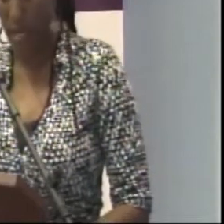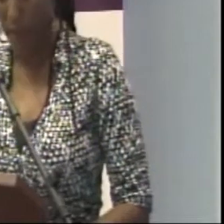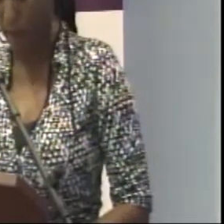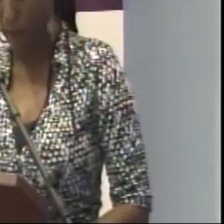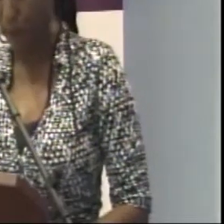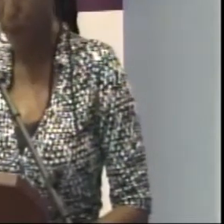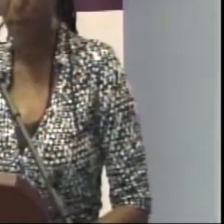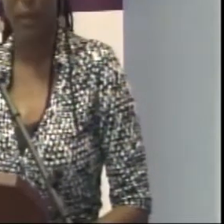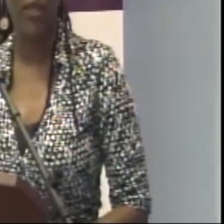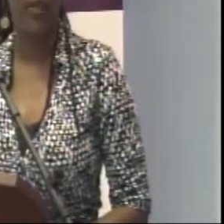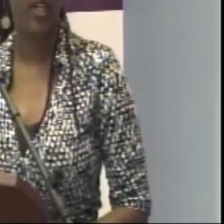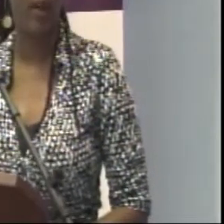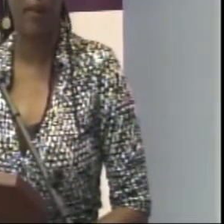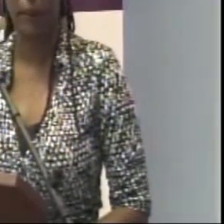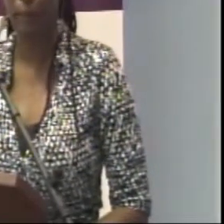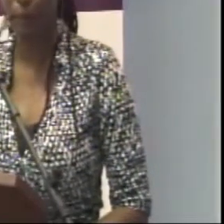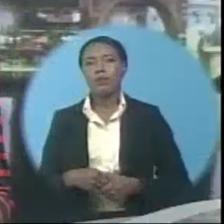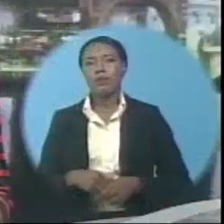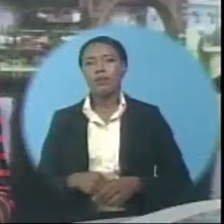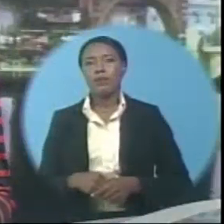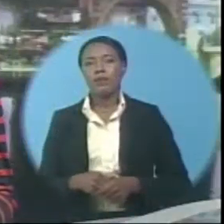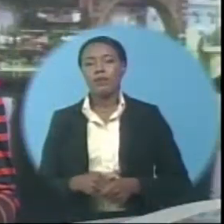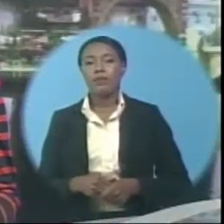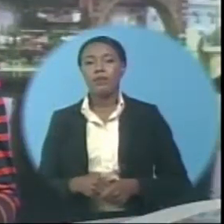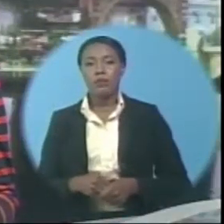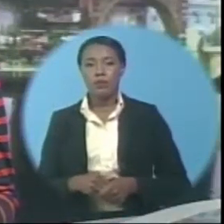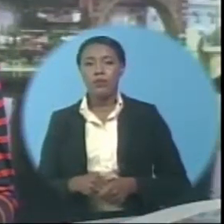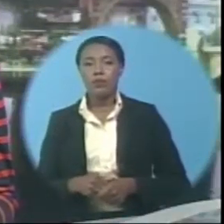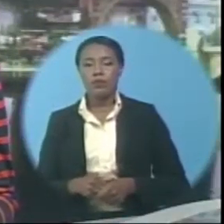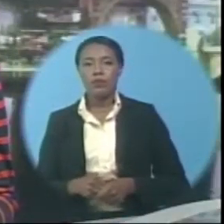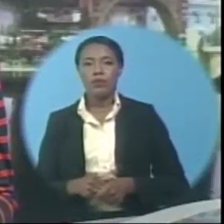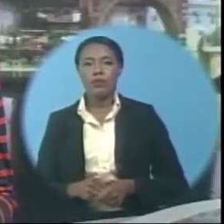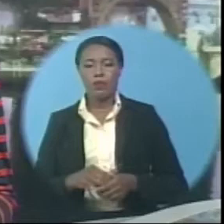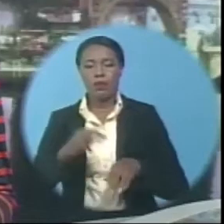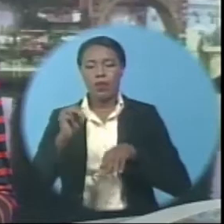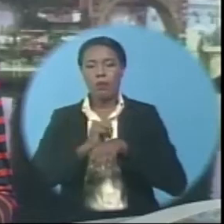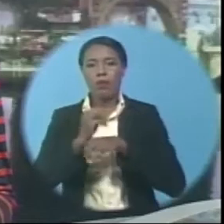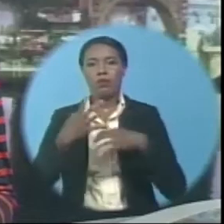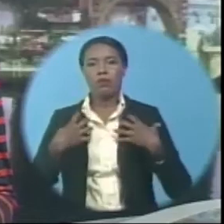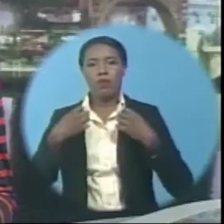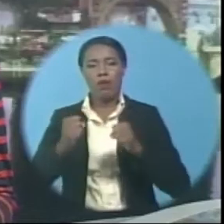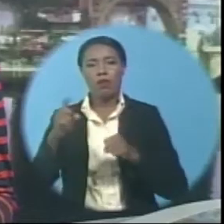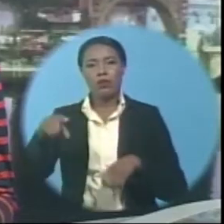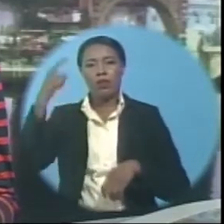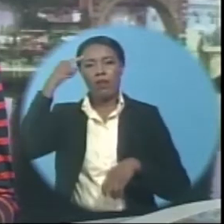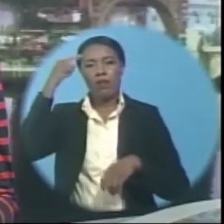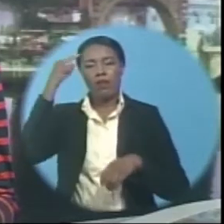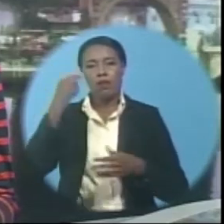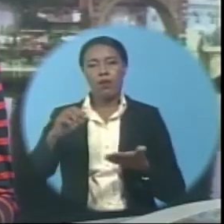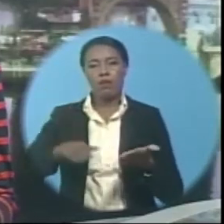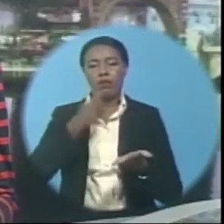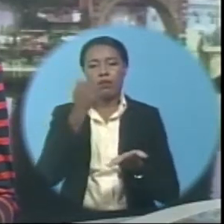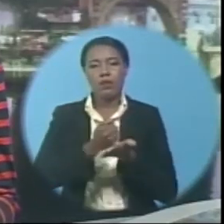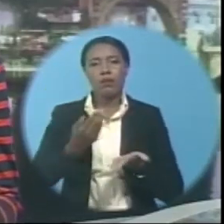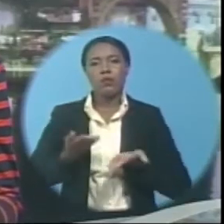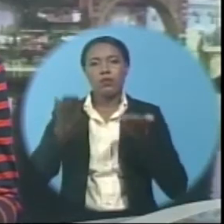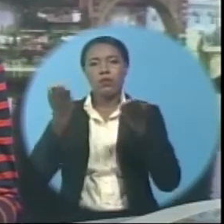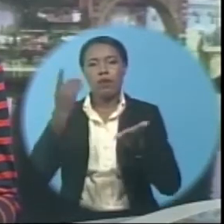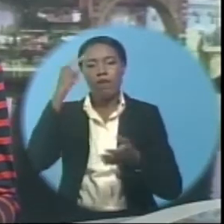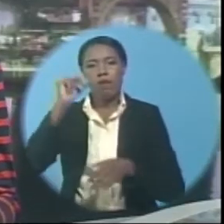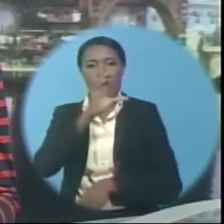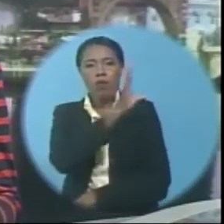things should be between a couple. The Ministry of Health should consider setting up a prospectus for all of